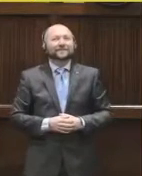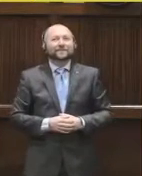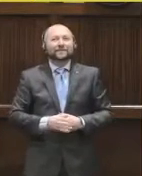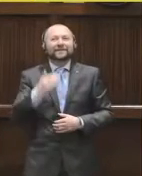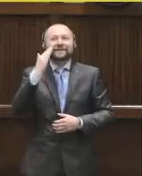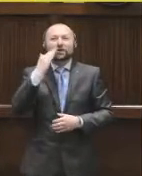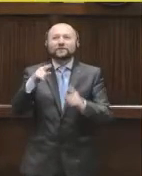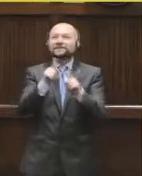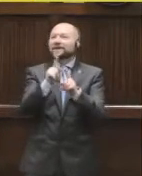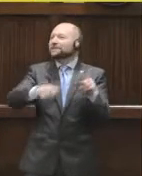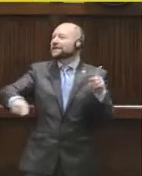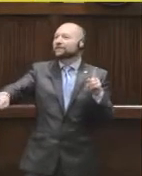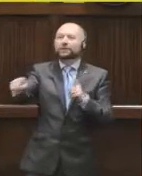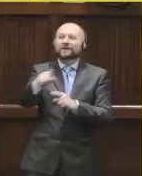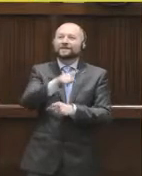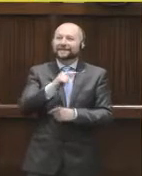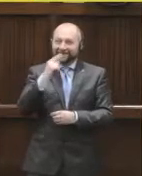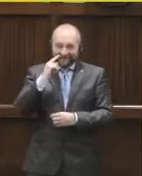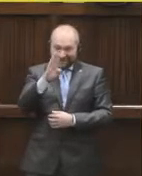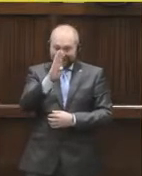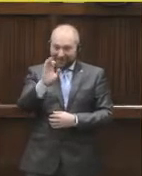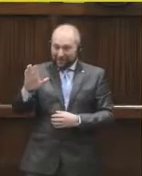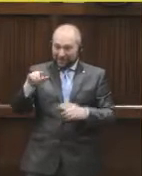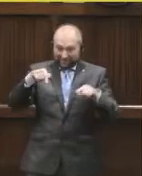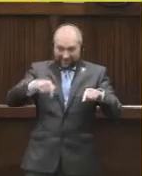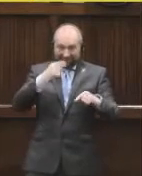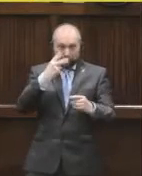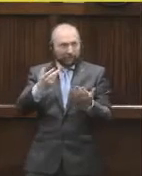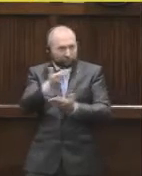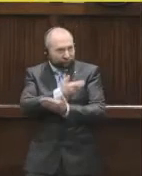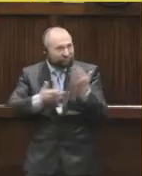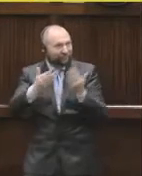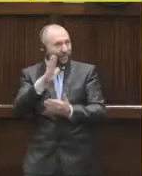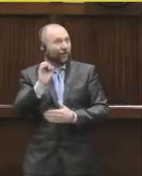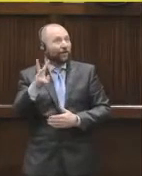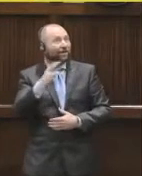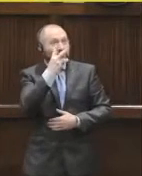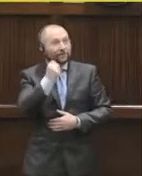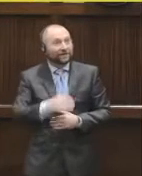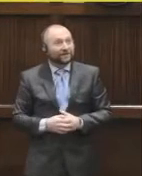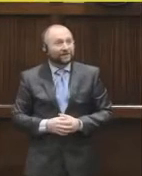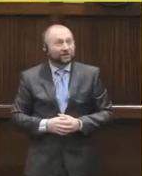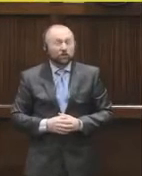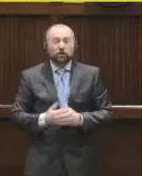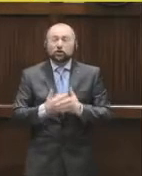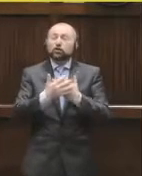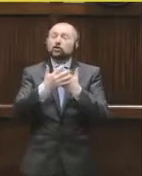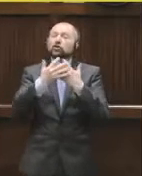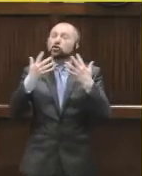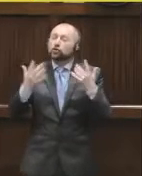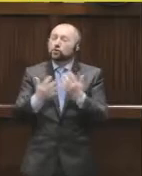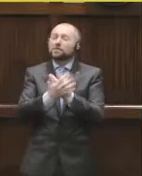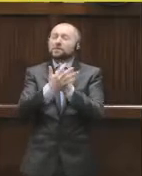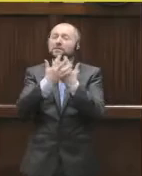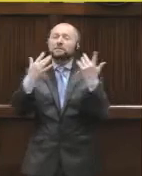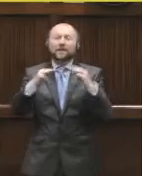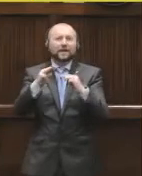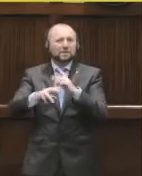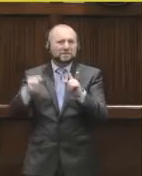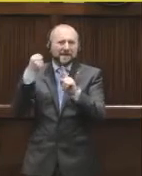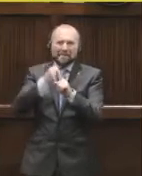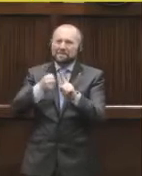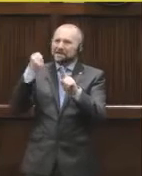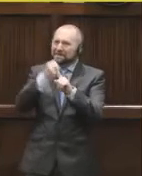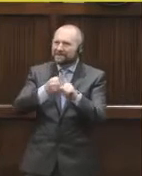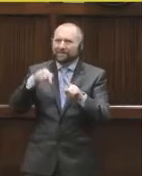the bill coming before the House tonight. I think there's no doubt about it. There's been a huge number of people who've been campaigning